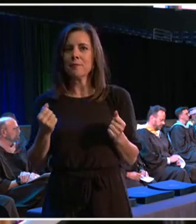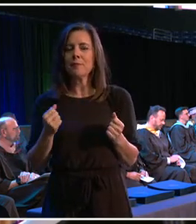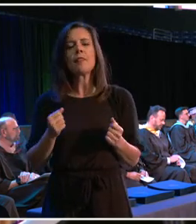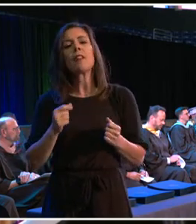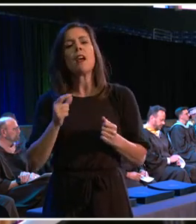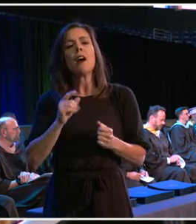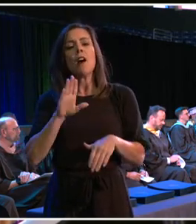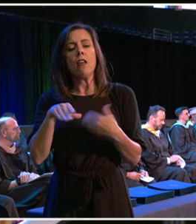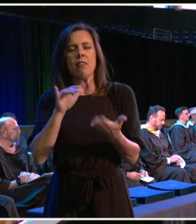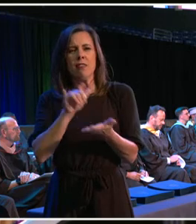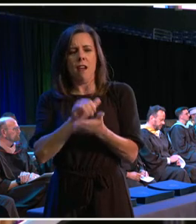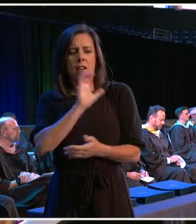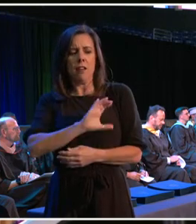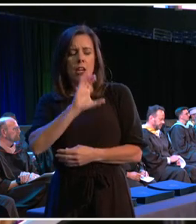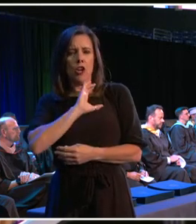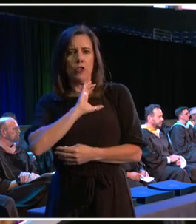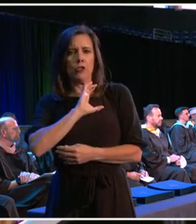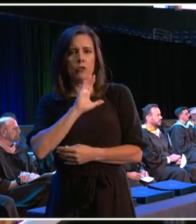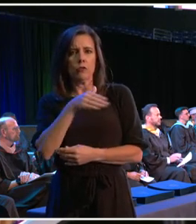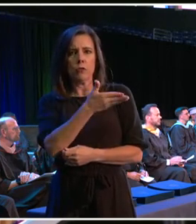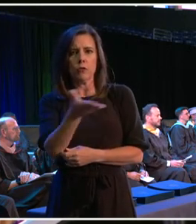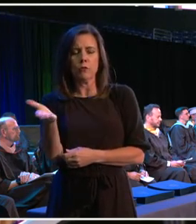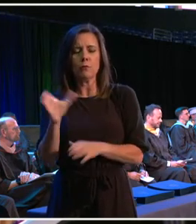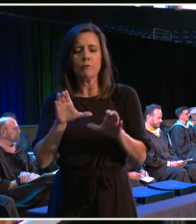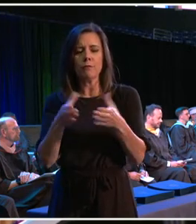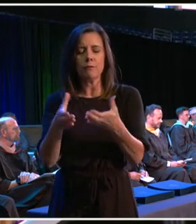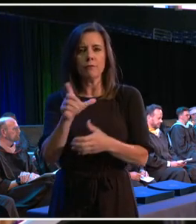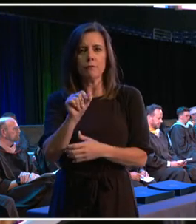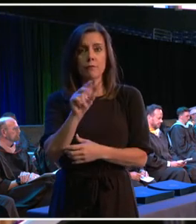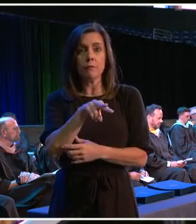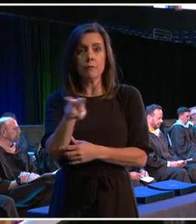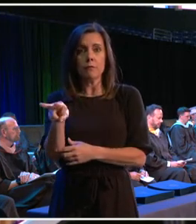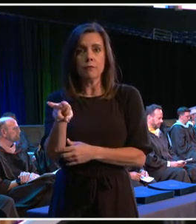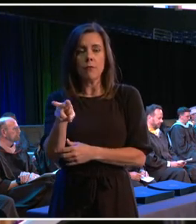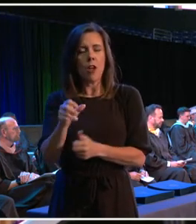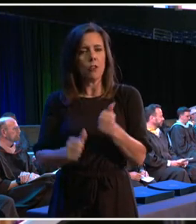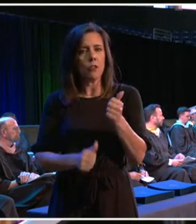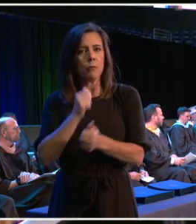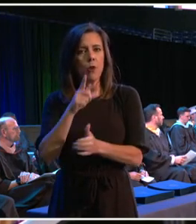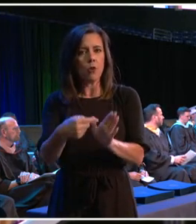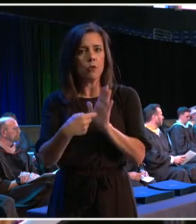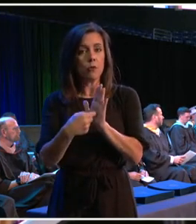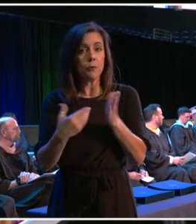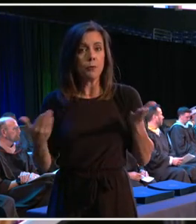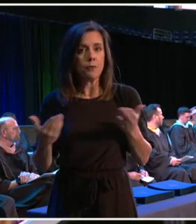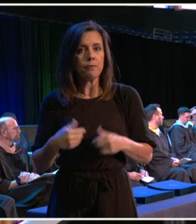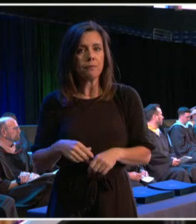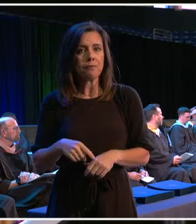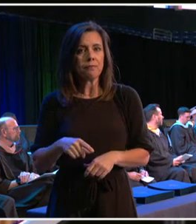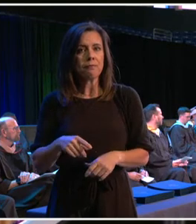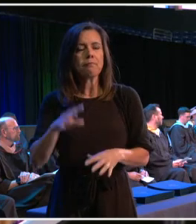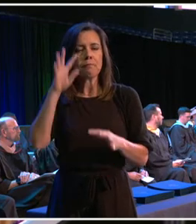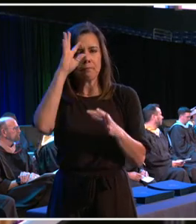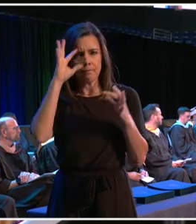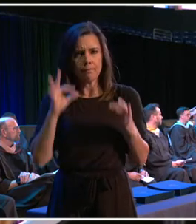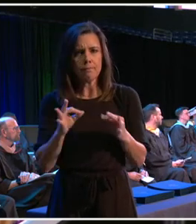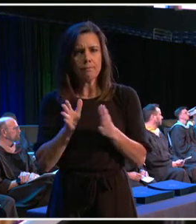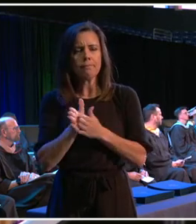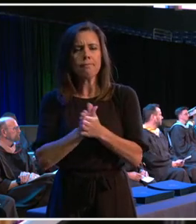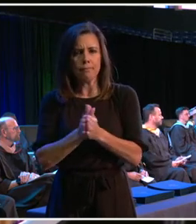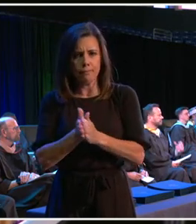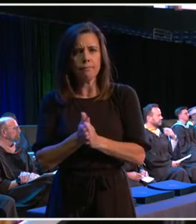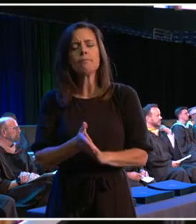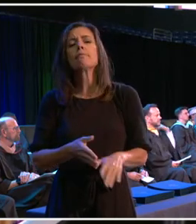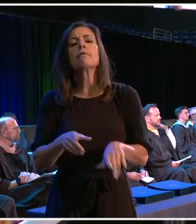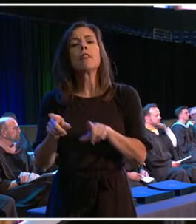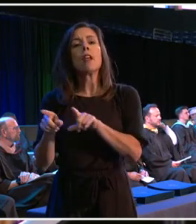The character that you, the class of 2022, has most demonstrated is determination.